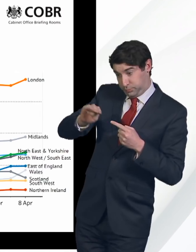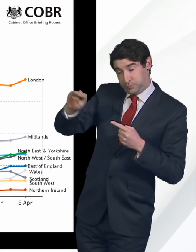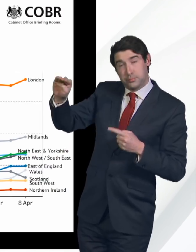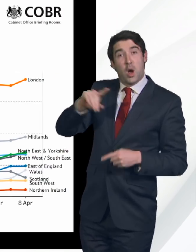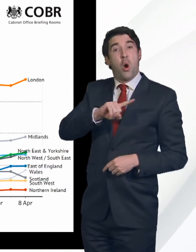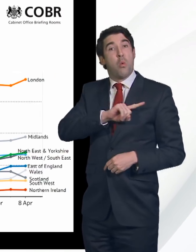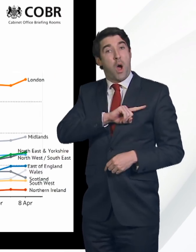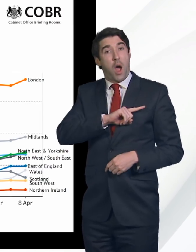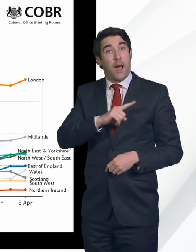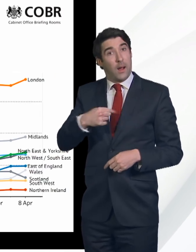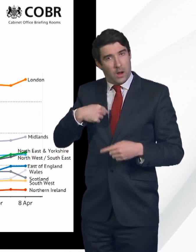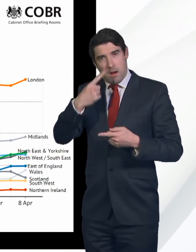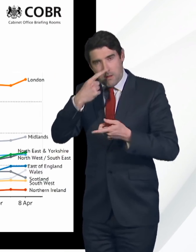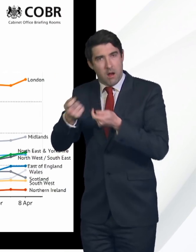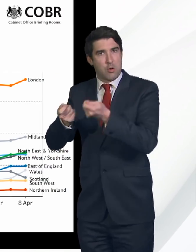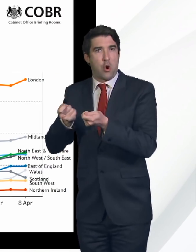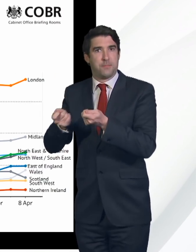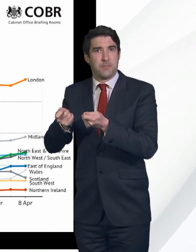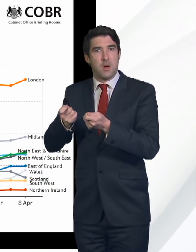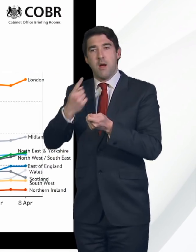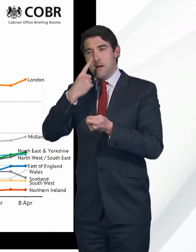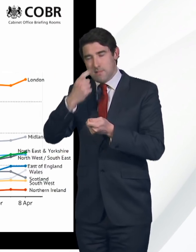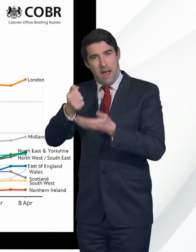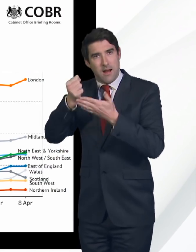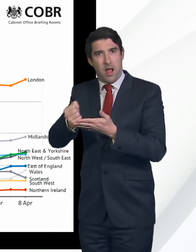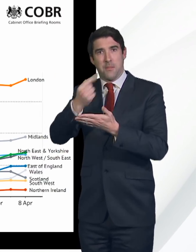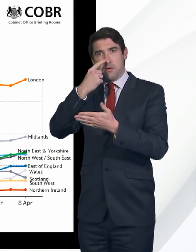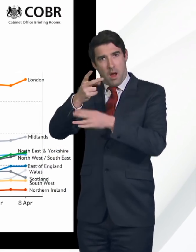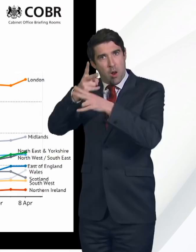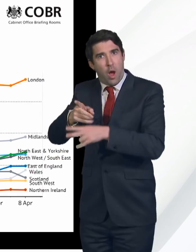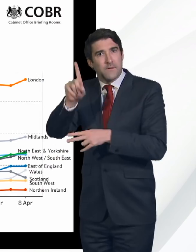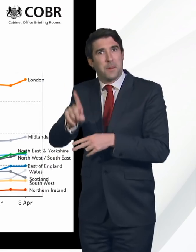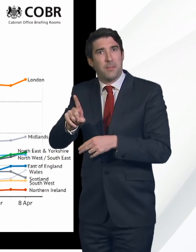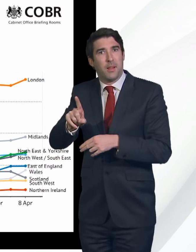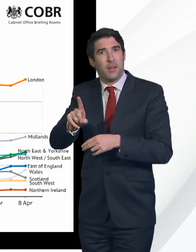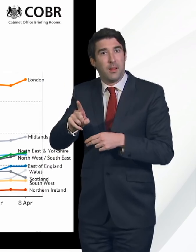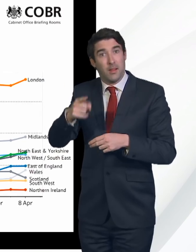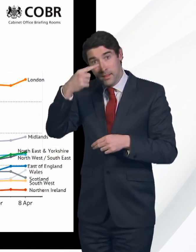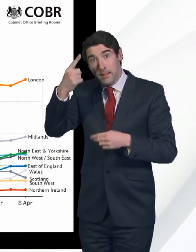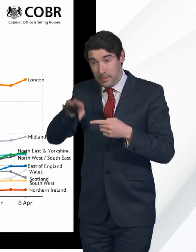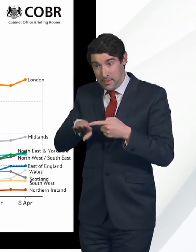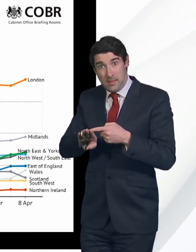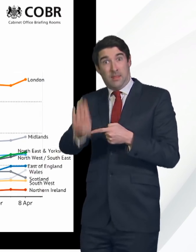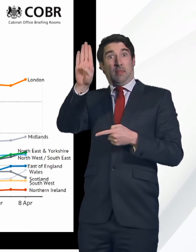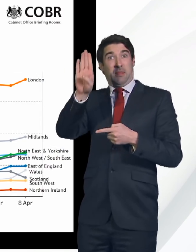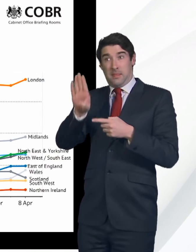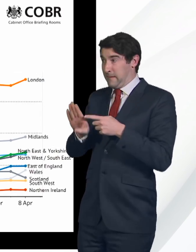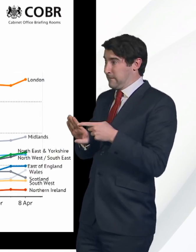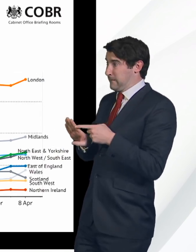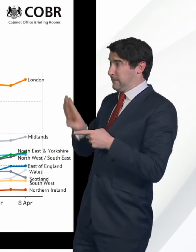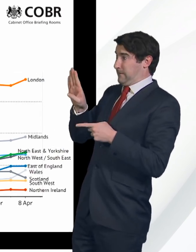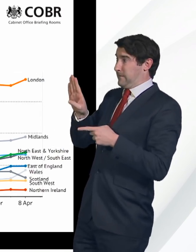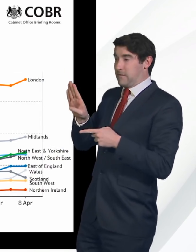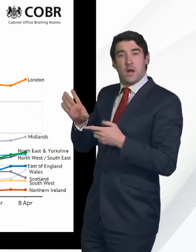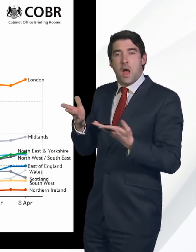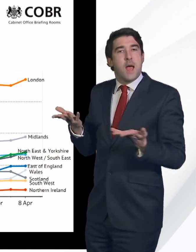might be beginning to flatten off, but it's certainly not accelerating. That means that the NHS